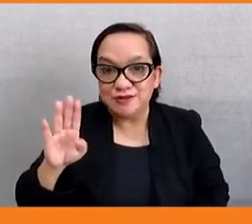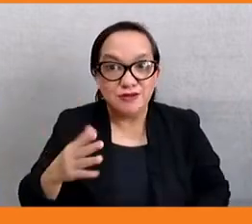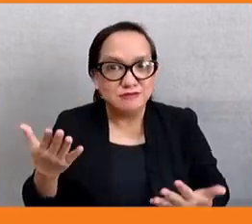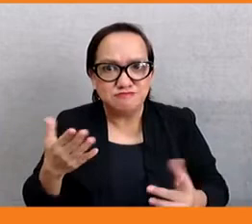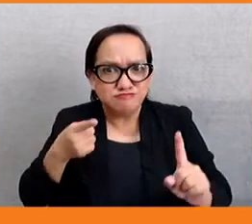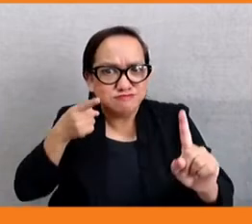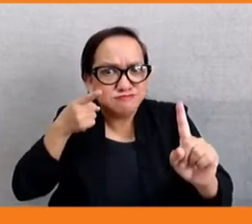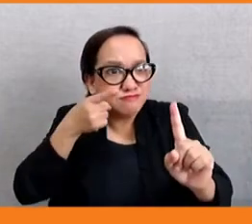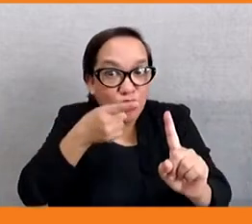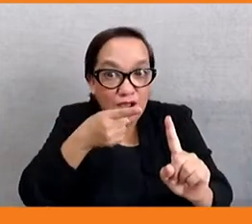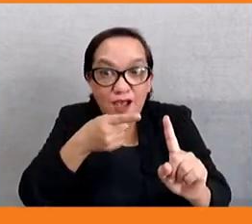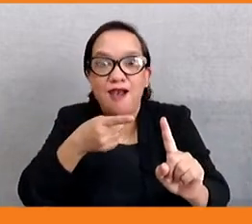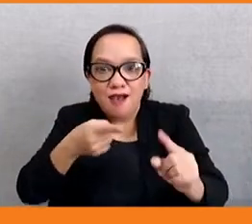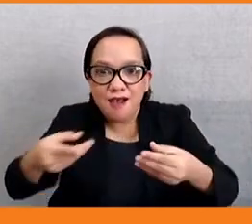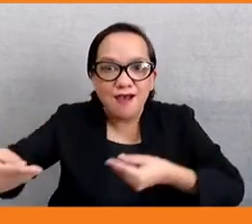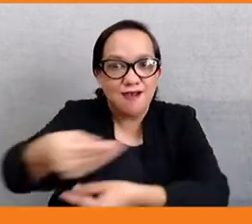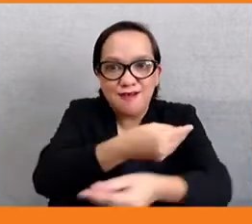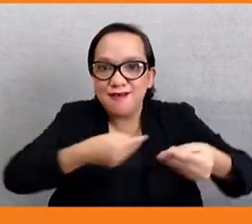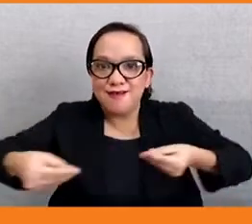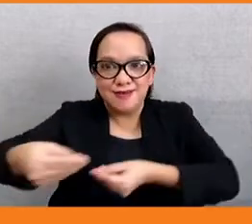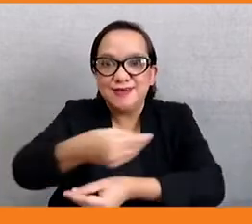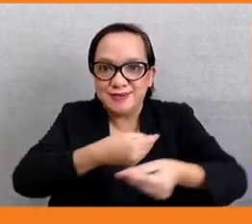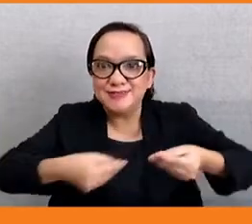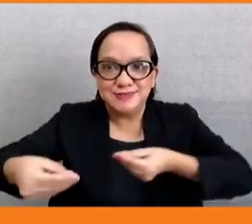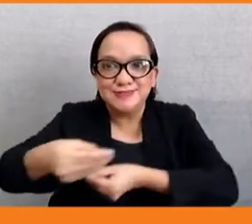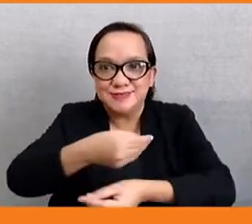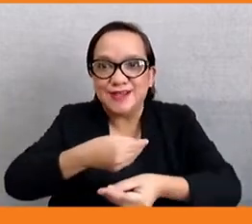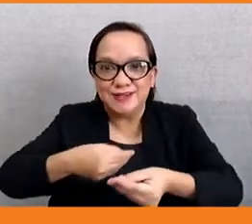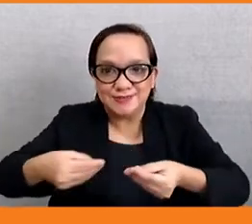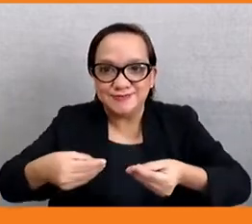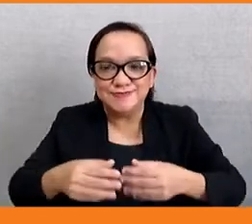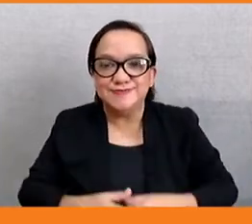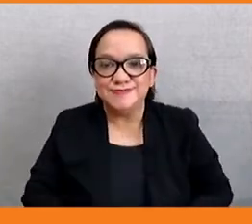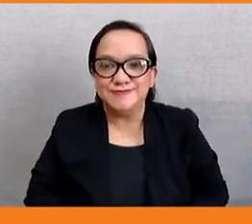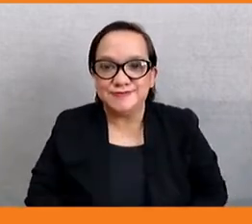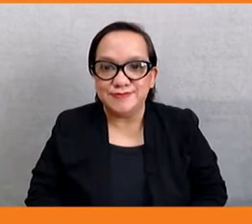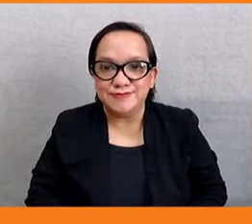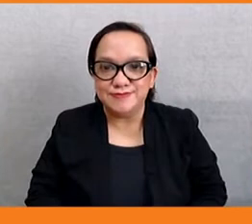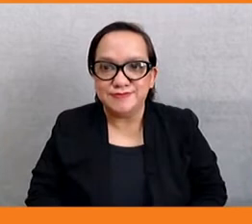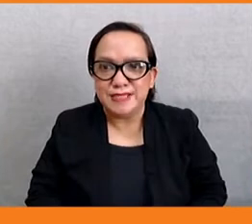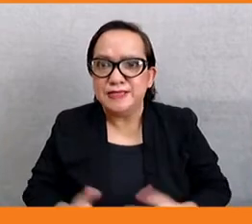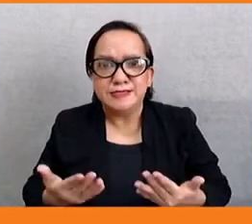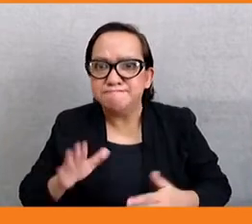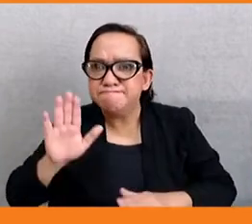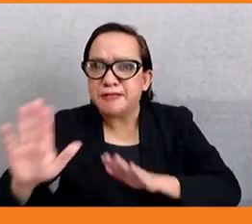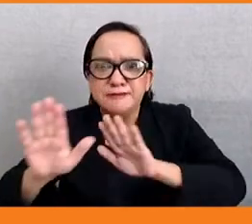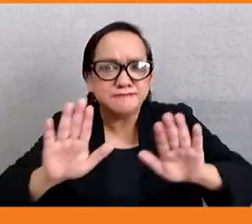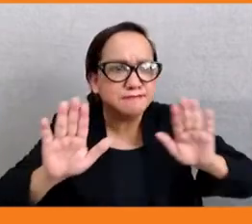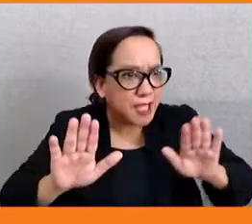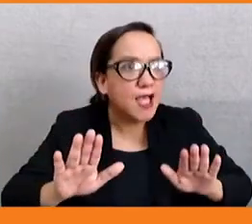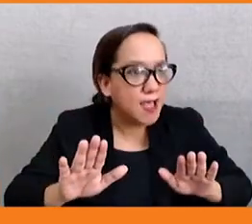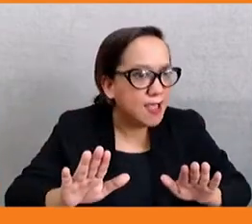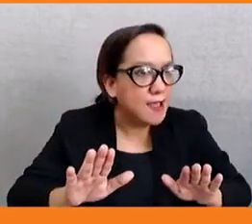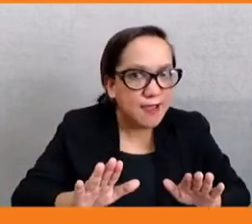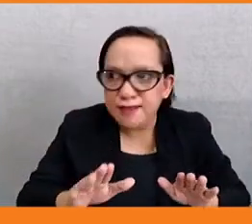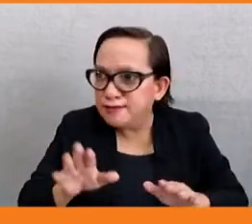regular basis. I am here today to listen and learn from your ideas about how we can work together